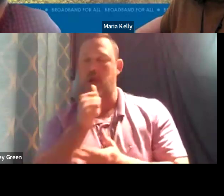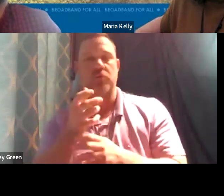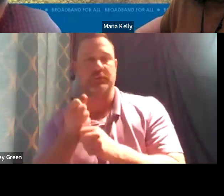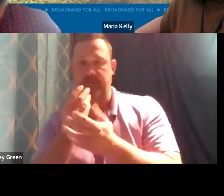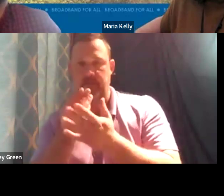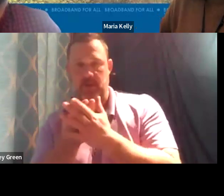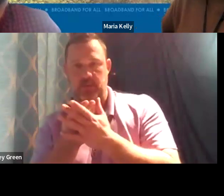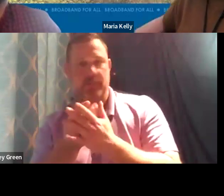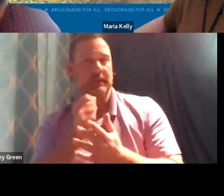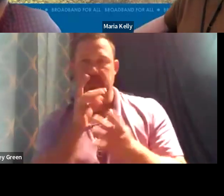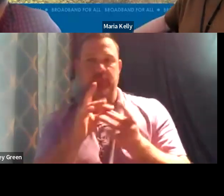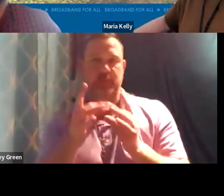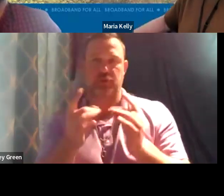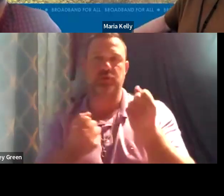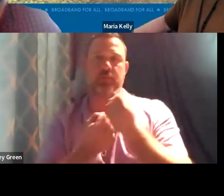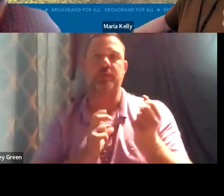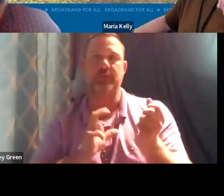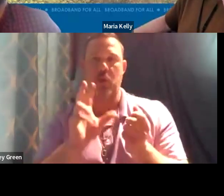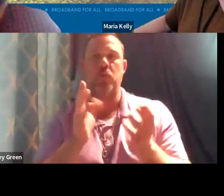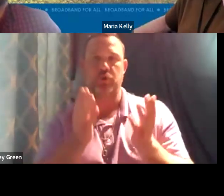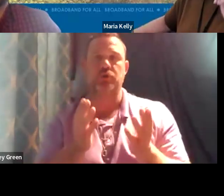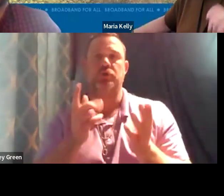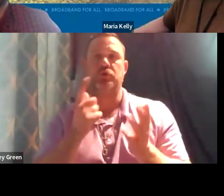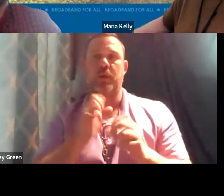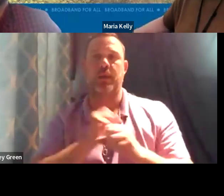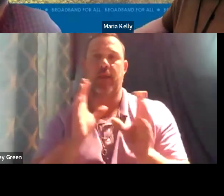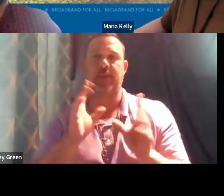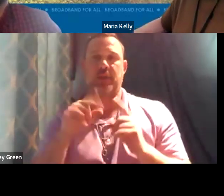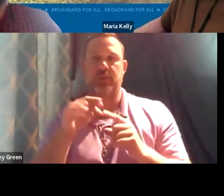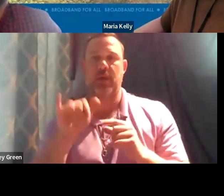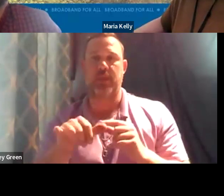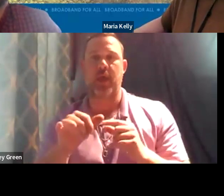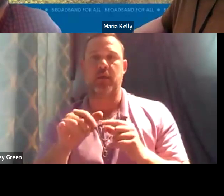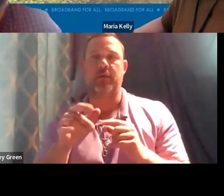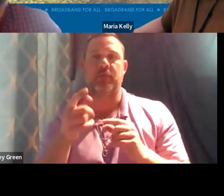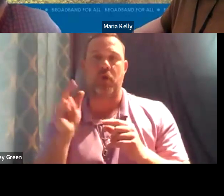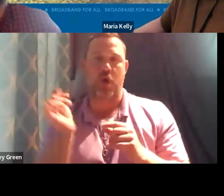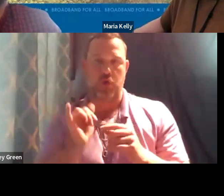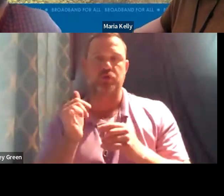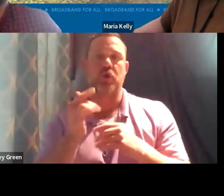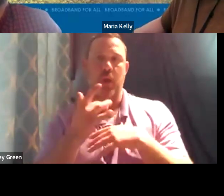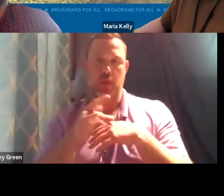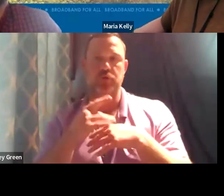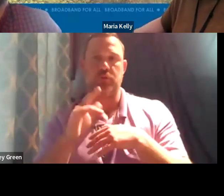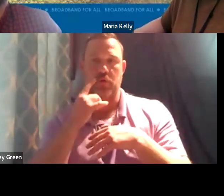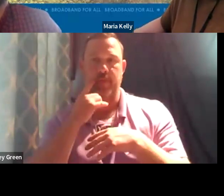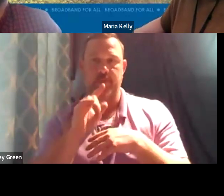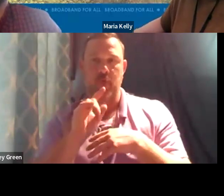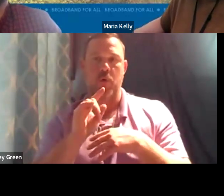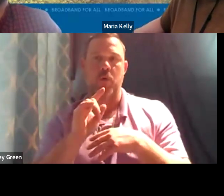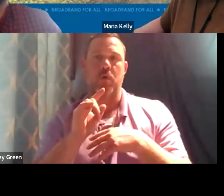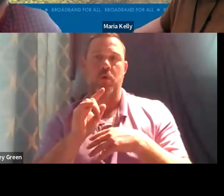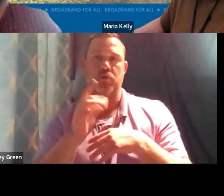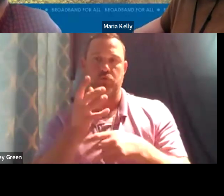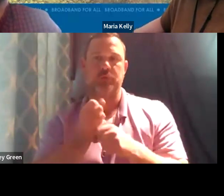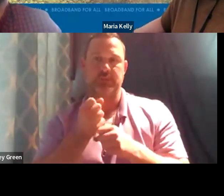but didn't mention anything about supportive stakeholders. So I just wanted a little clarification around that, if they're also eligible for